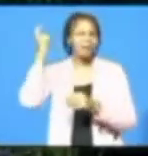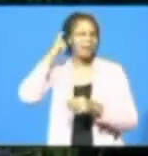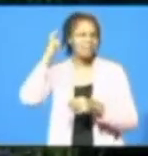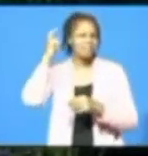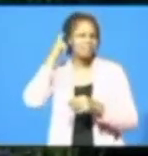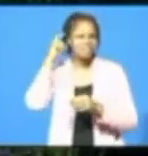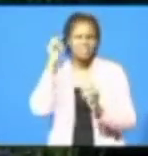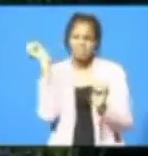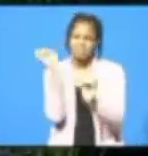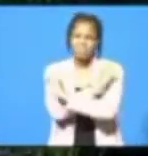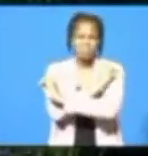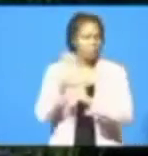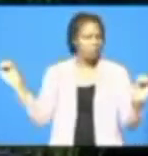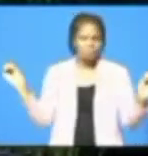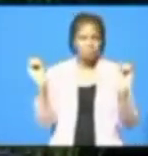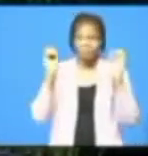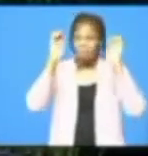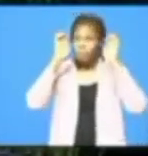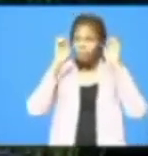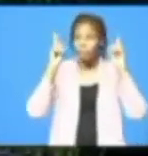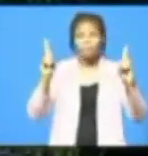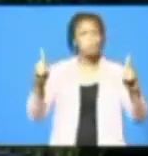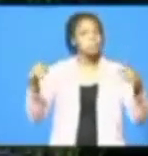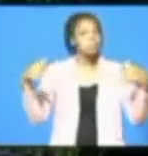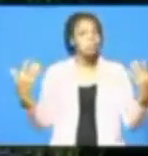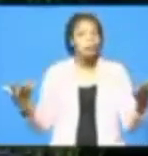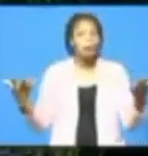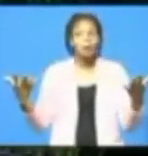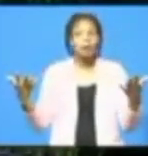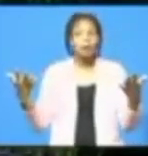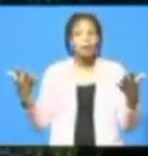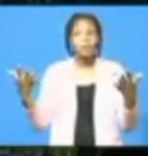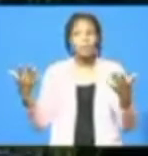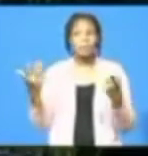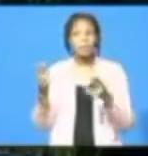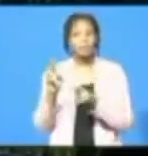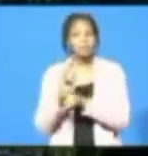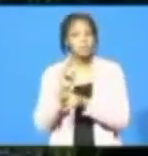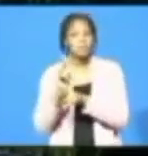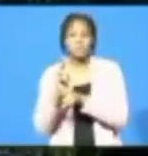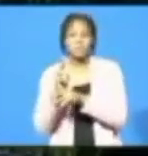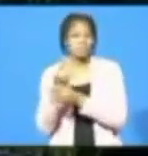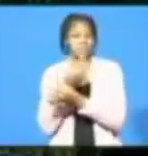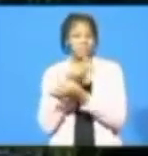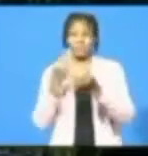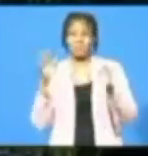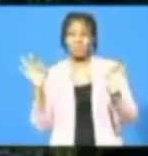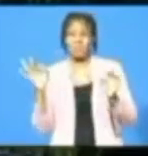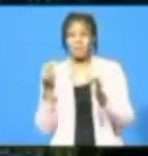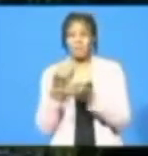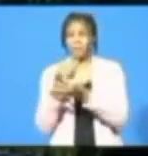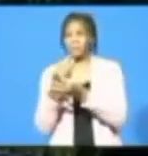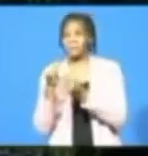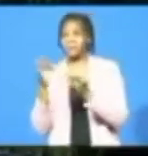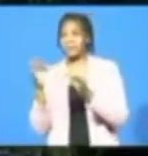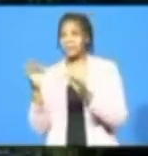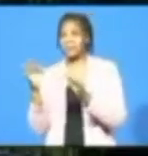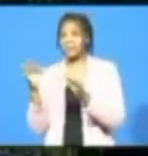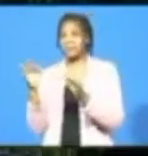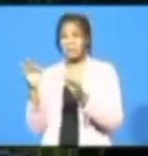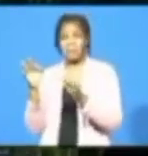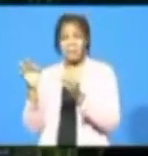desensitized. Education has been secularized. Free market has been